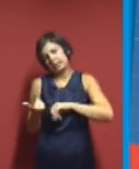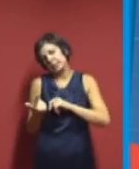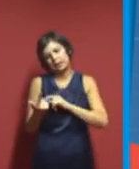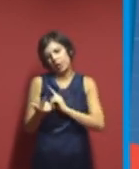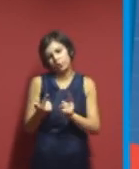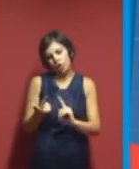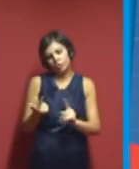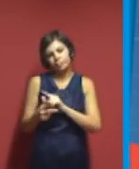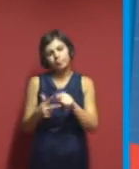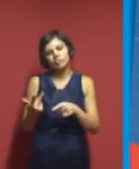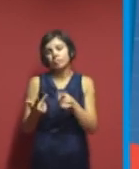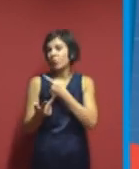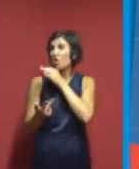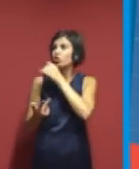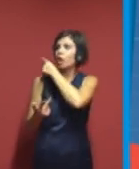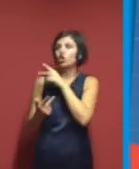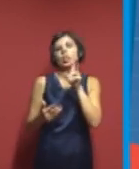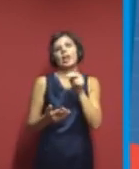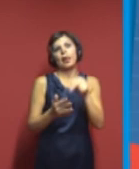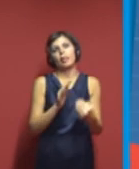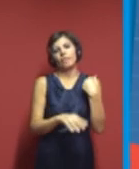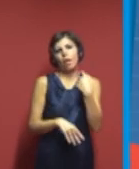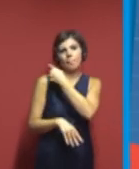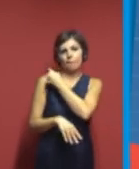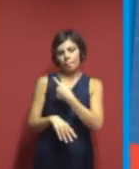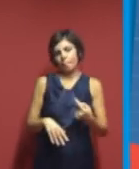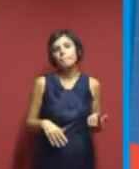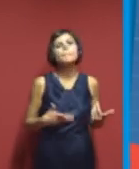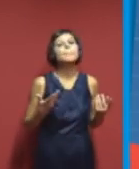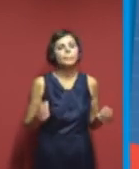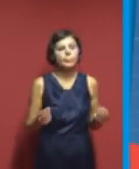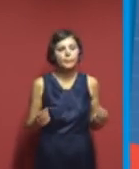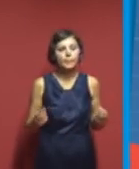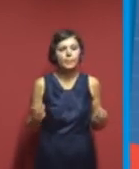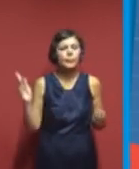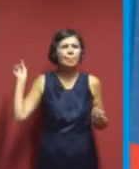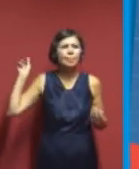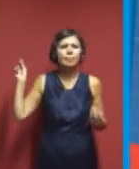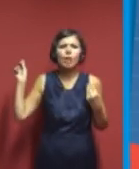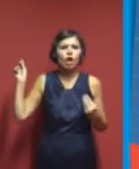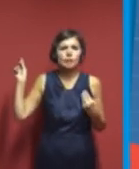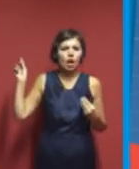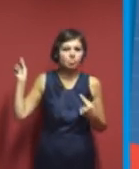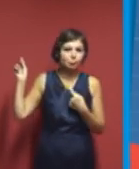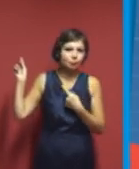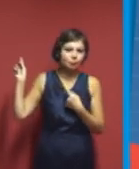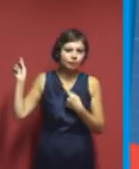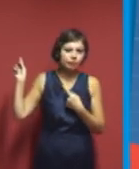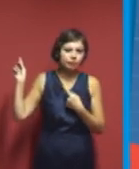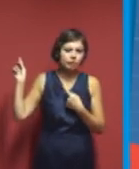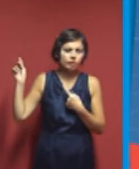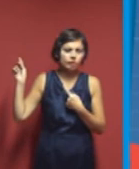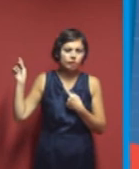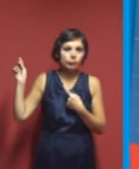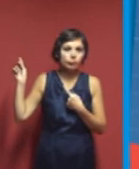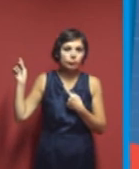dead. Over the long run, it all becomes this. This is where it all goes, all of it. All the Jew God, all the